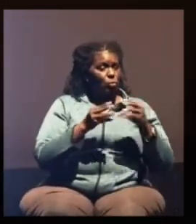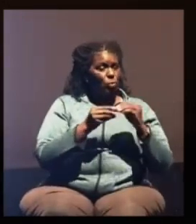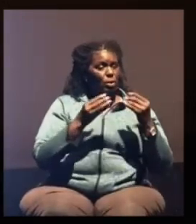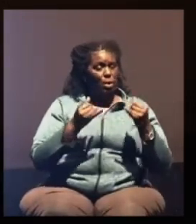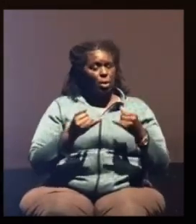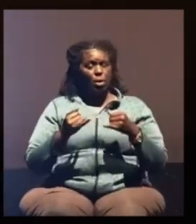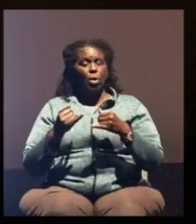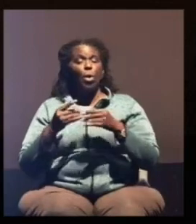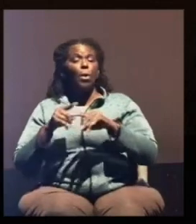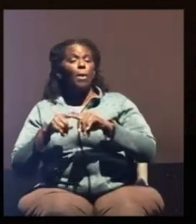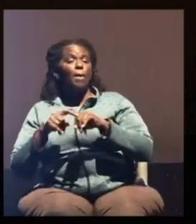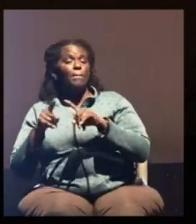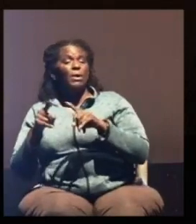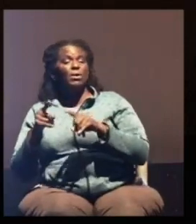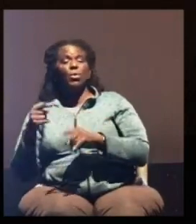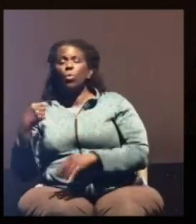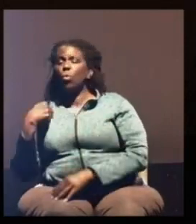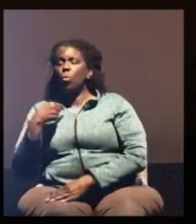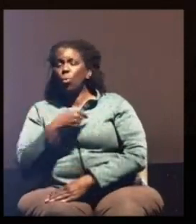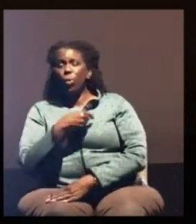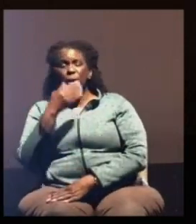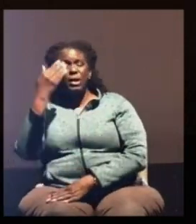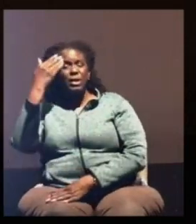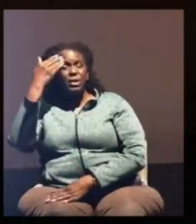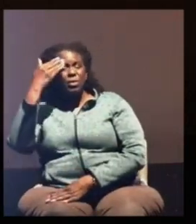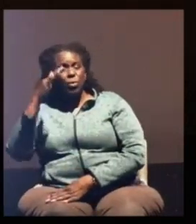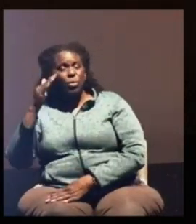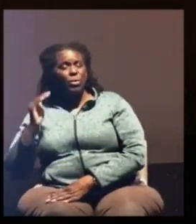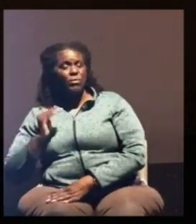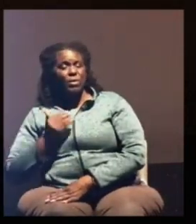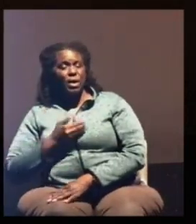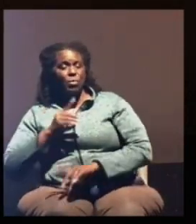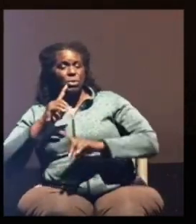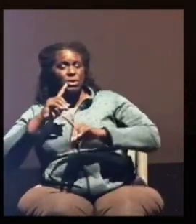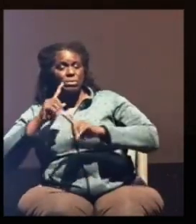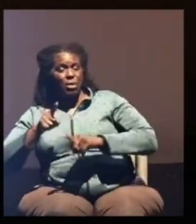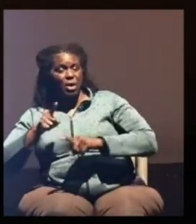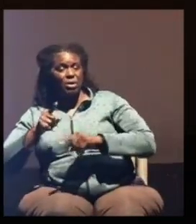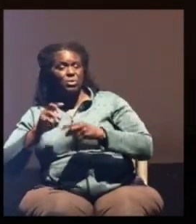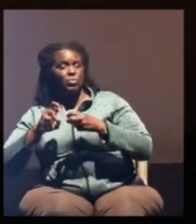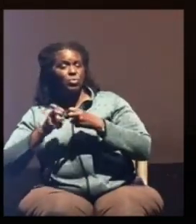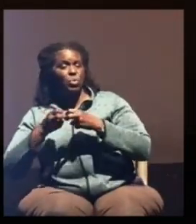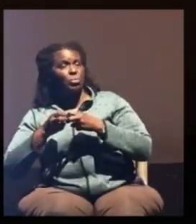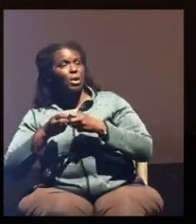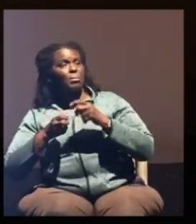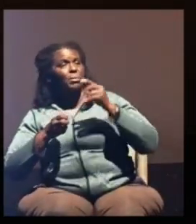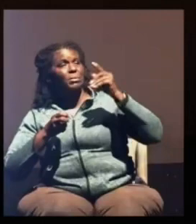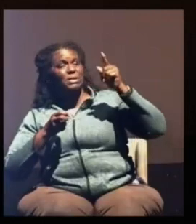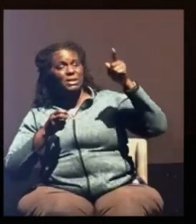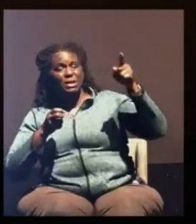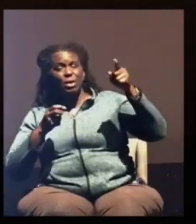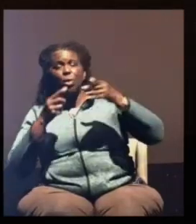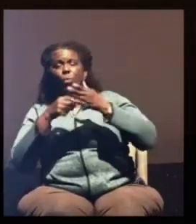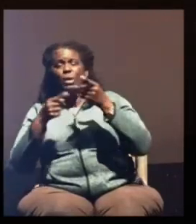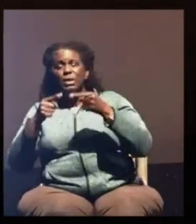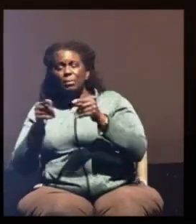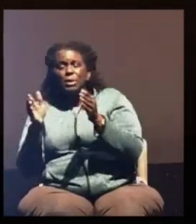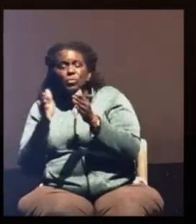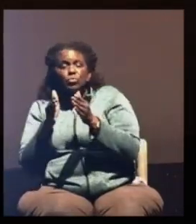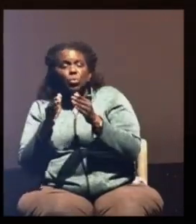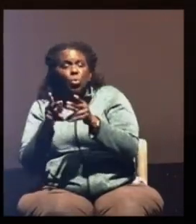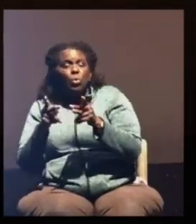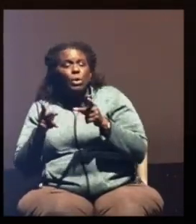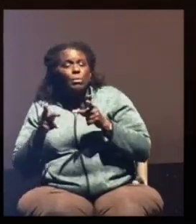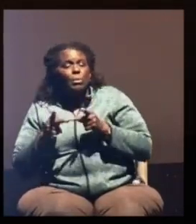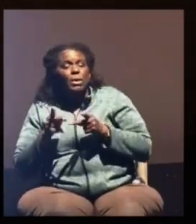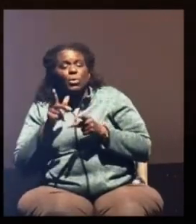is relative unawareness of the response to so many of those problems that's happening around the country in smaller places